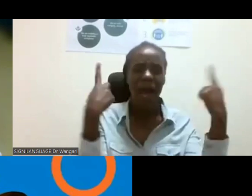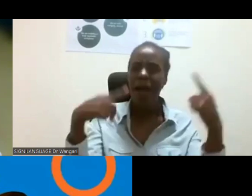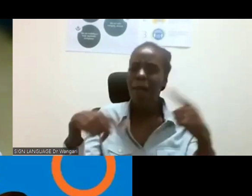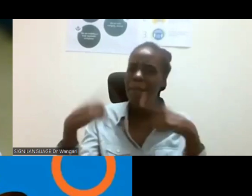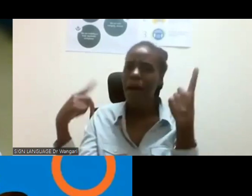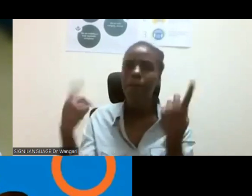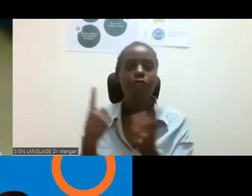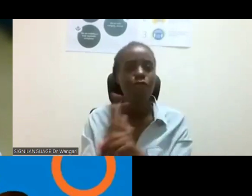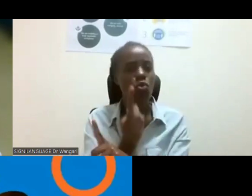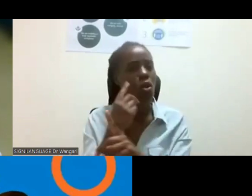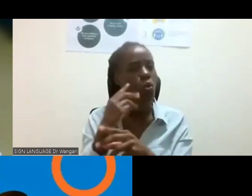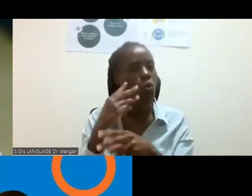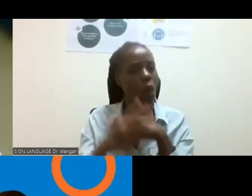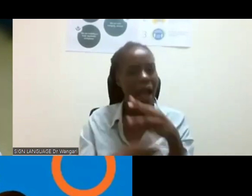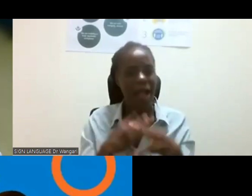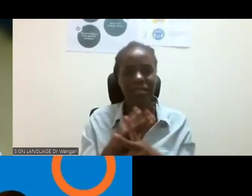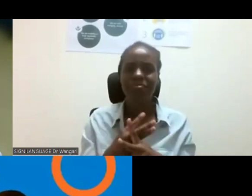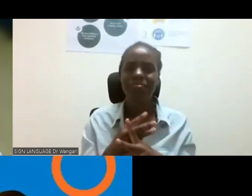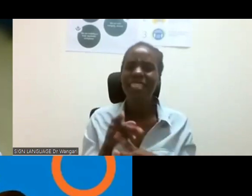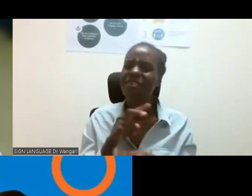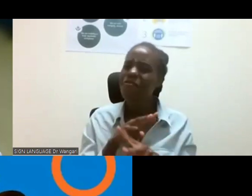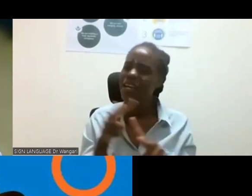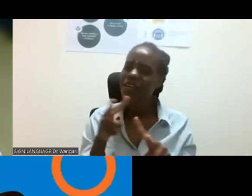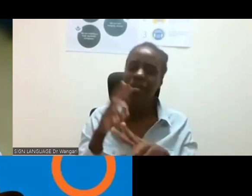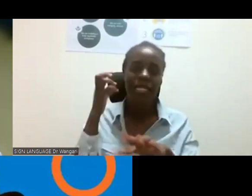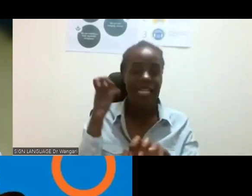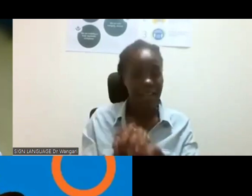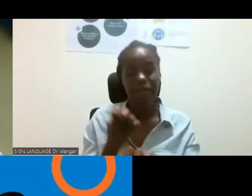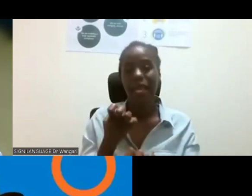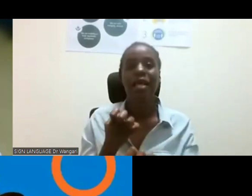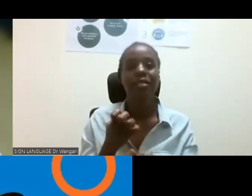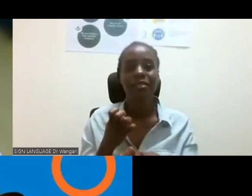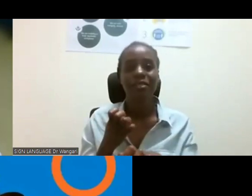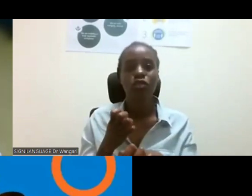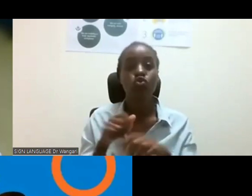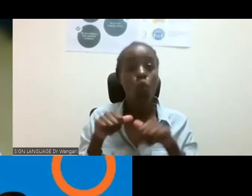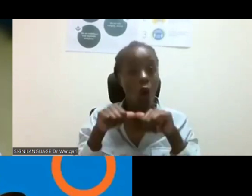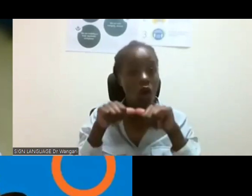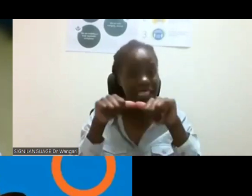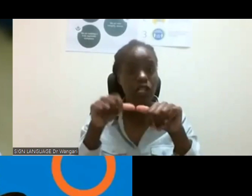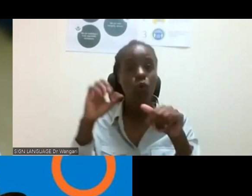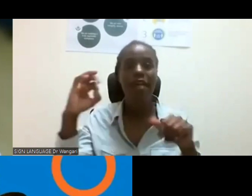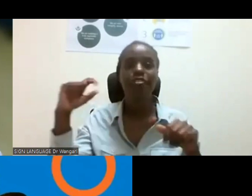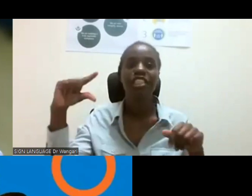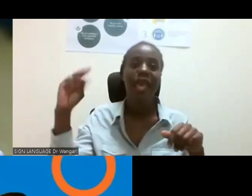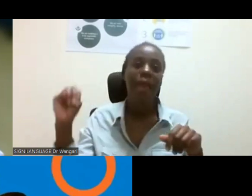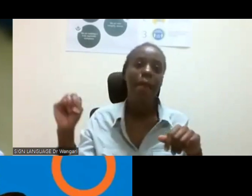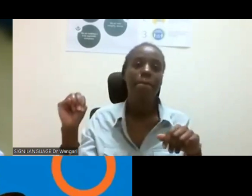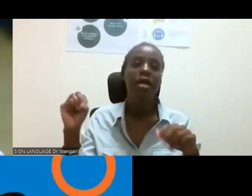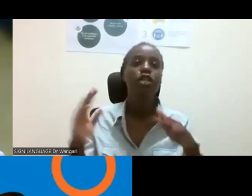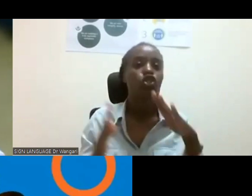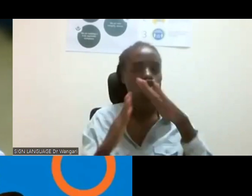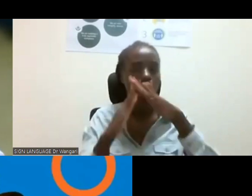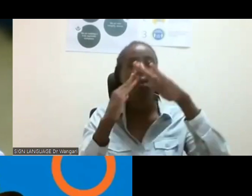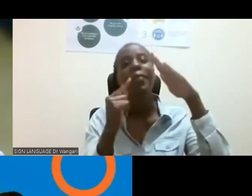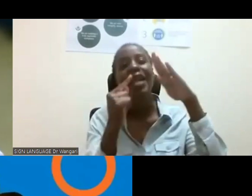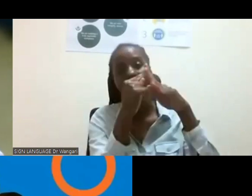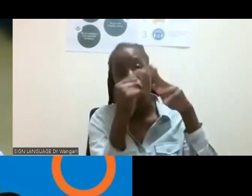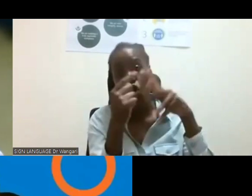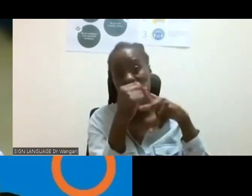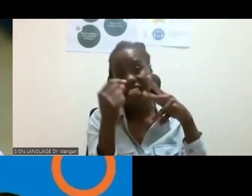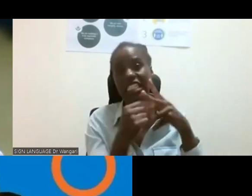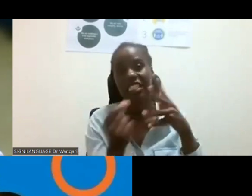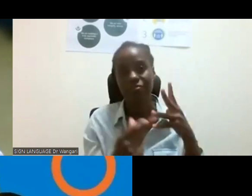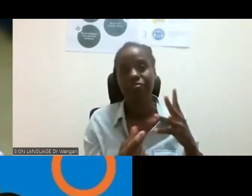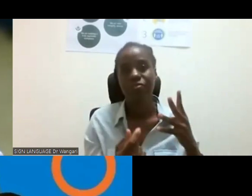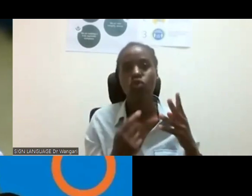really makes it difficult to keep FGM as a priority. So what I think that really also leads to the importance